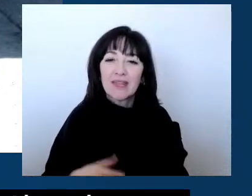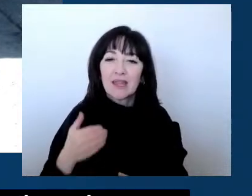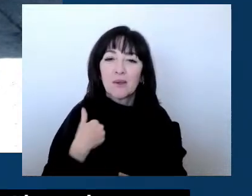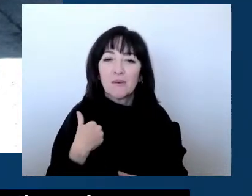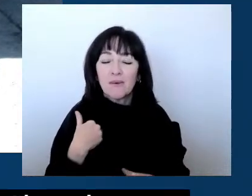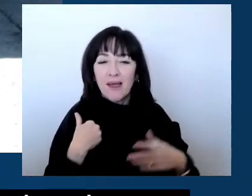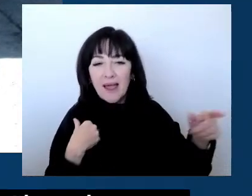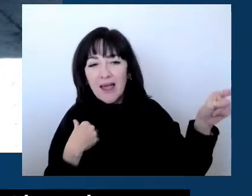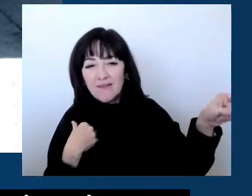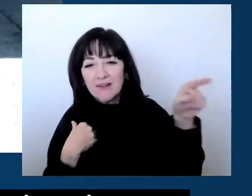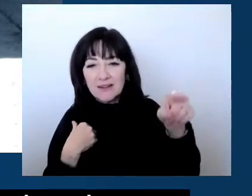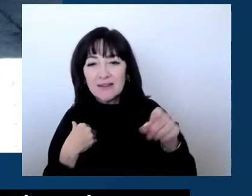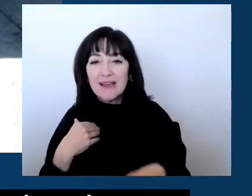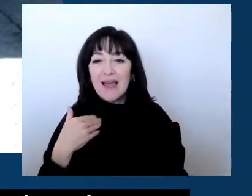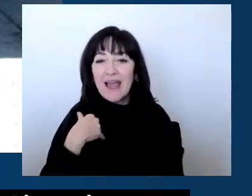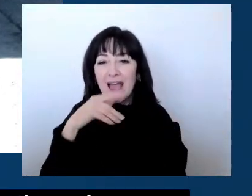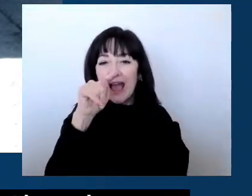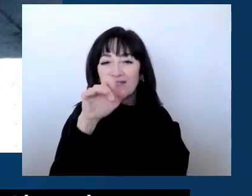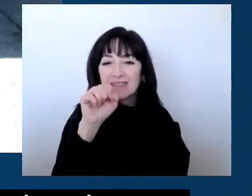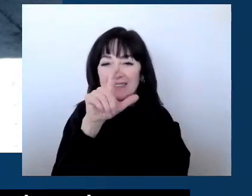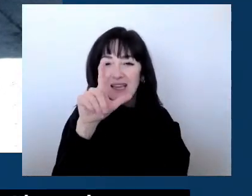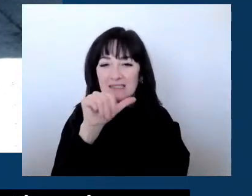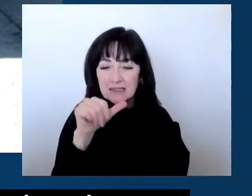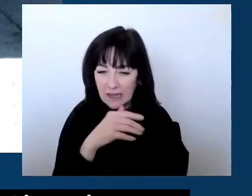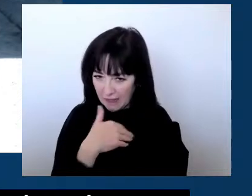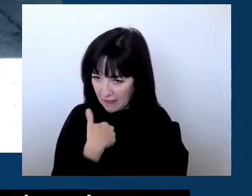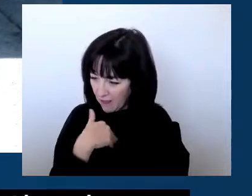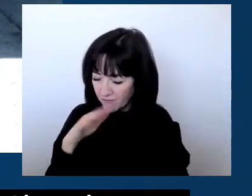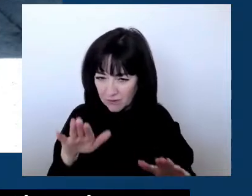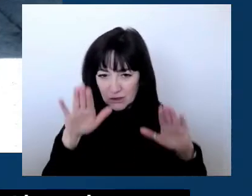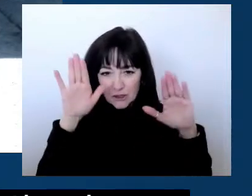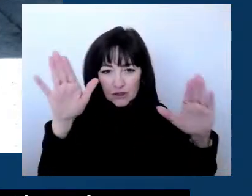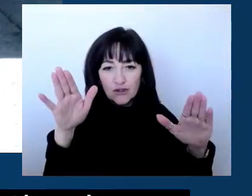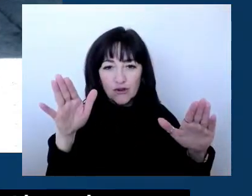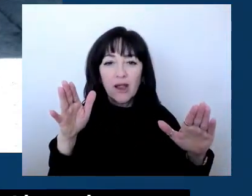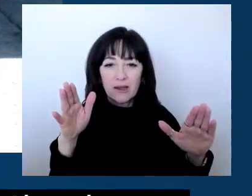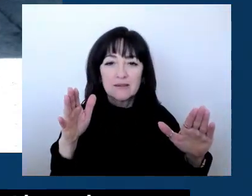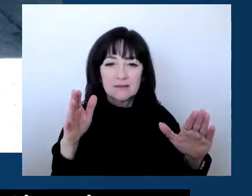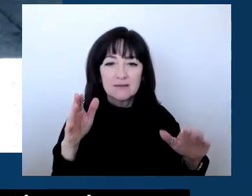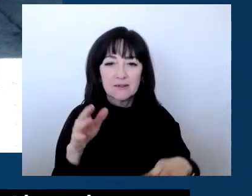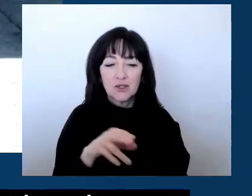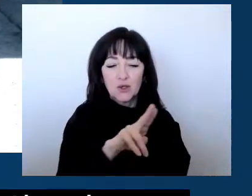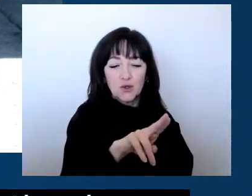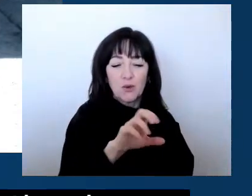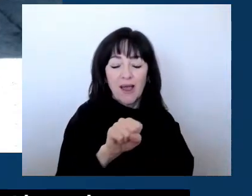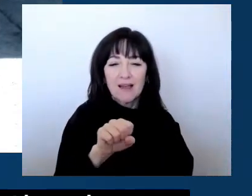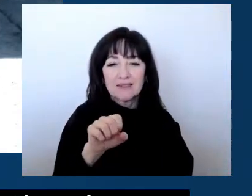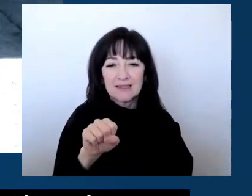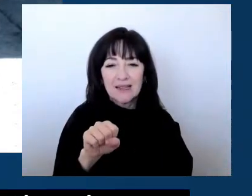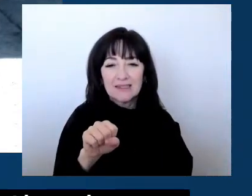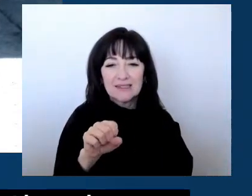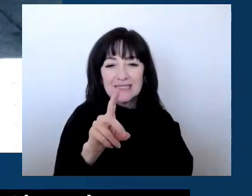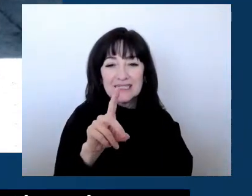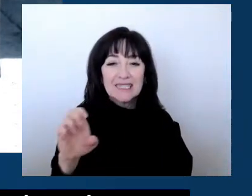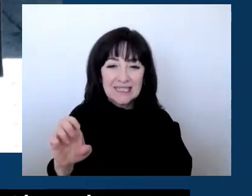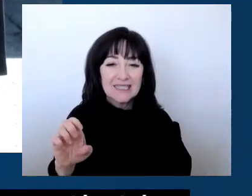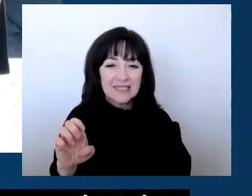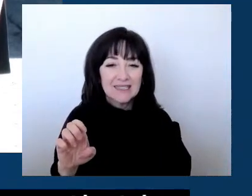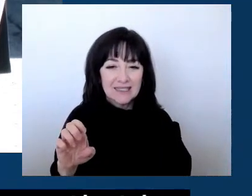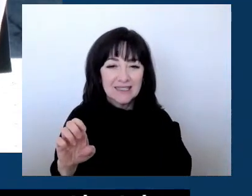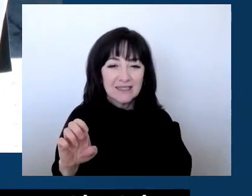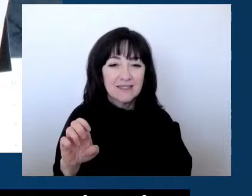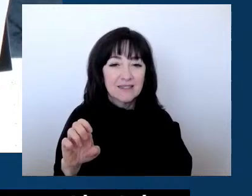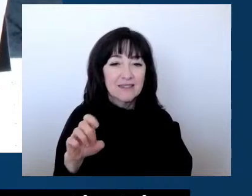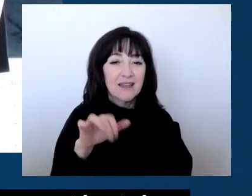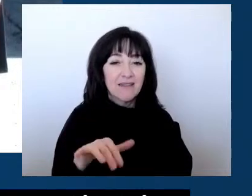here today, a red one that has some great licensing. USS Delaware, USSDE. USS Delaware is